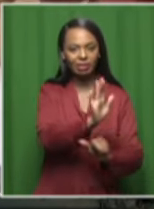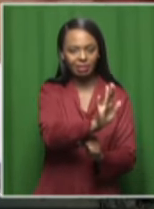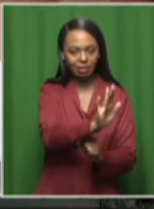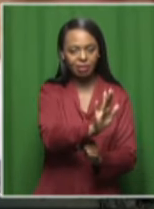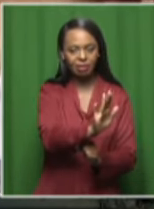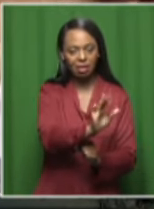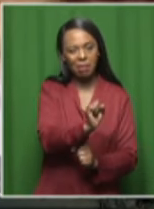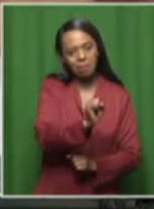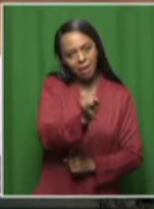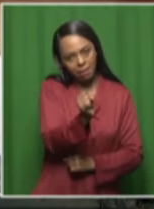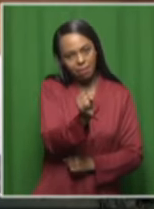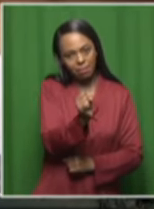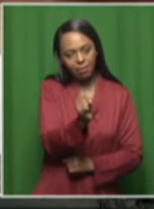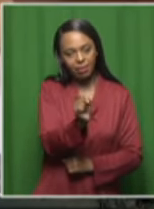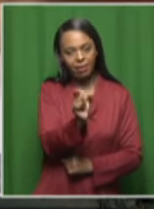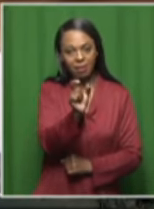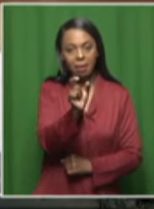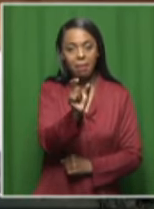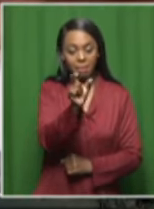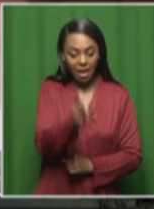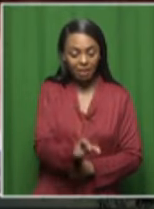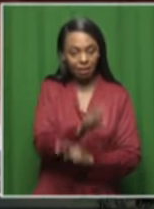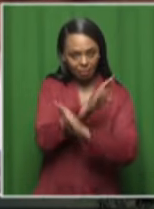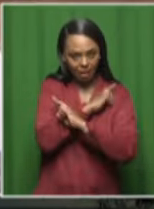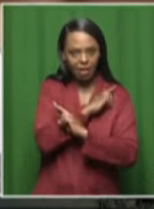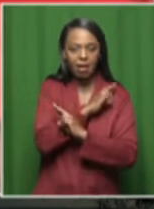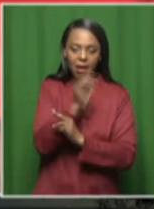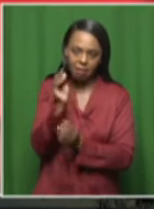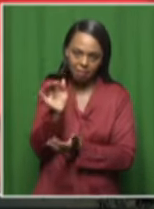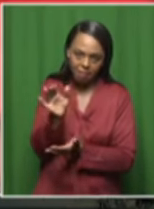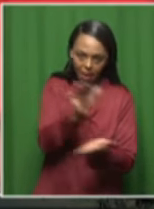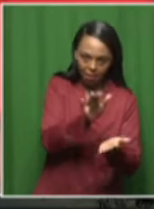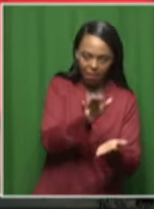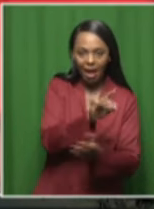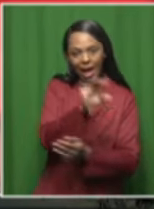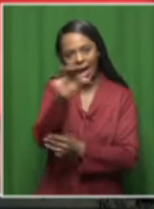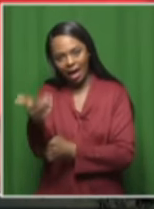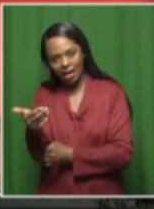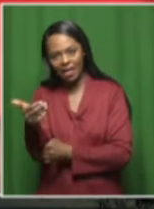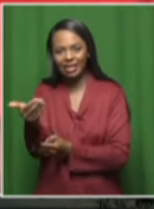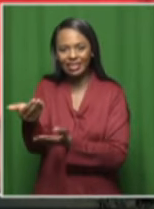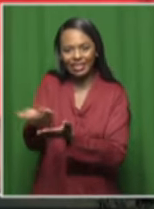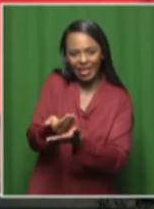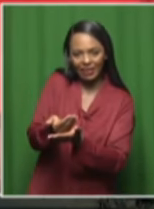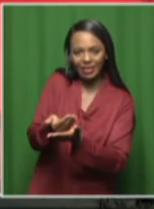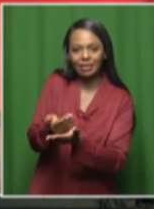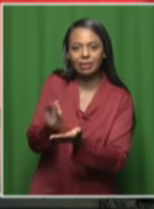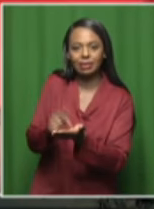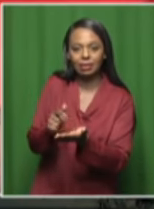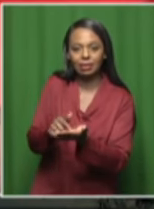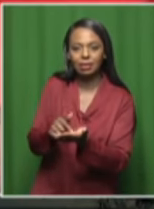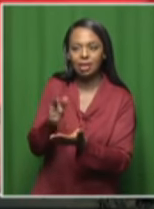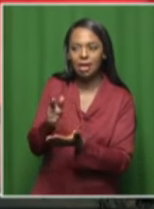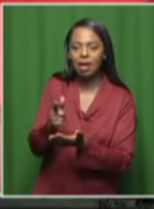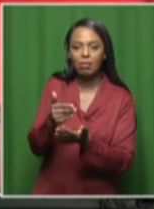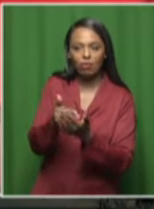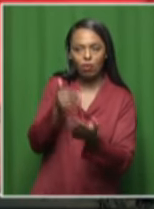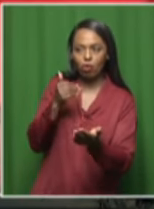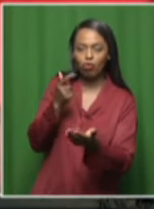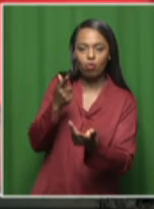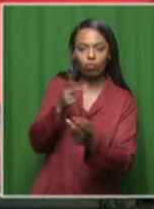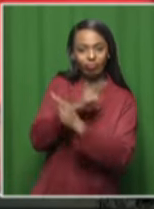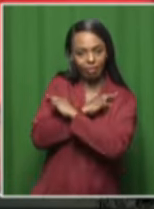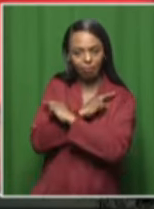preserved until that person retires. So two-thirds of your savings are almost locked away until you retire. In